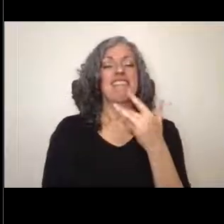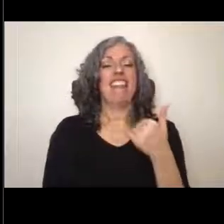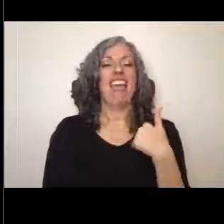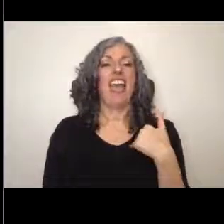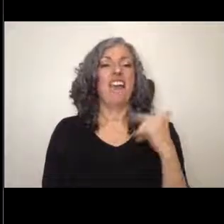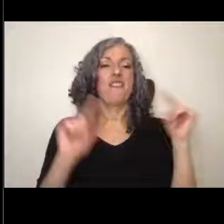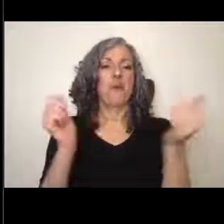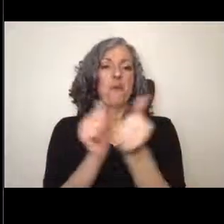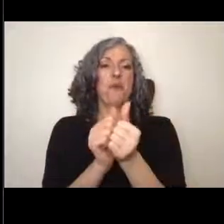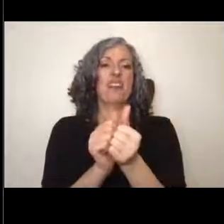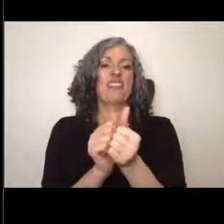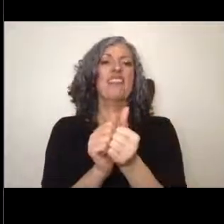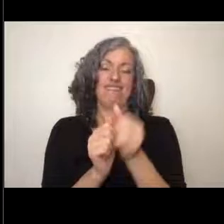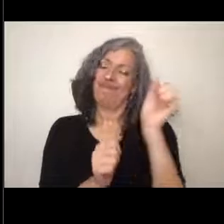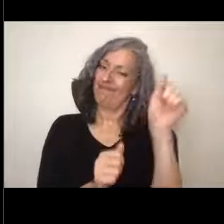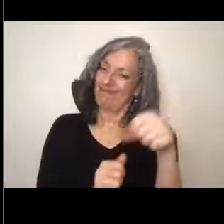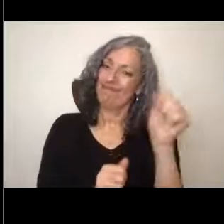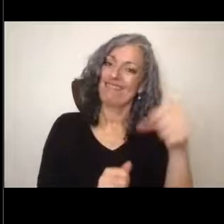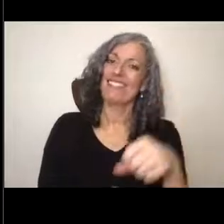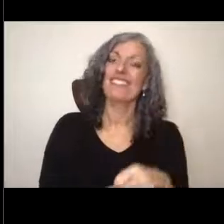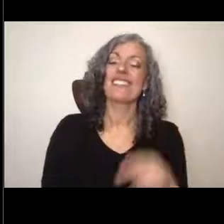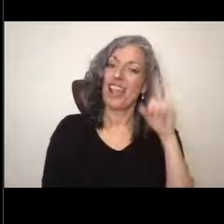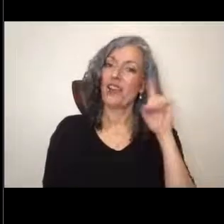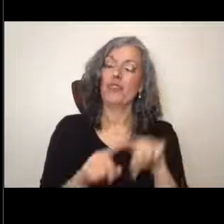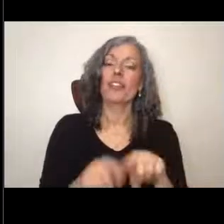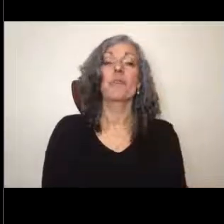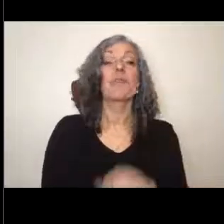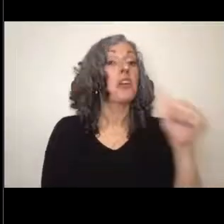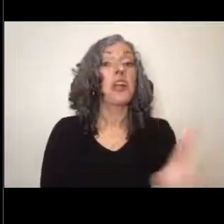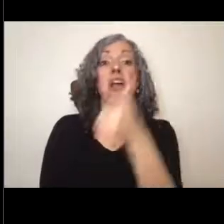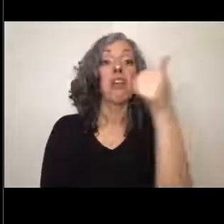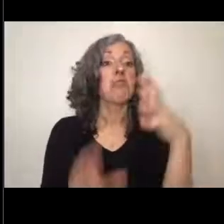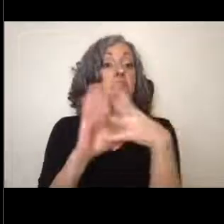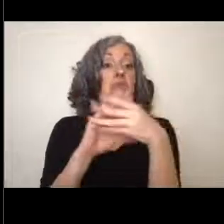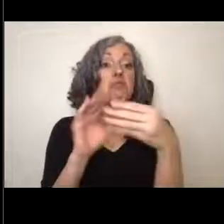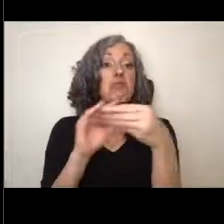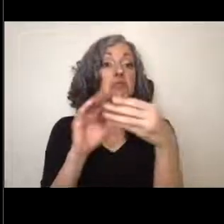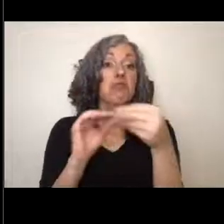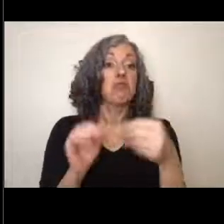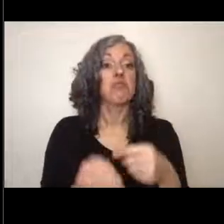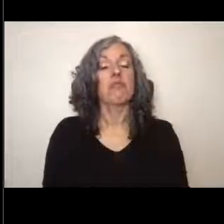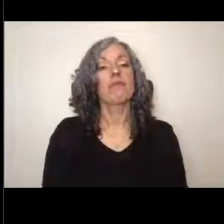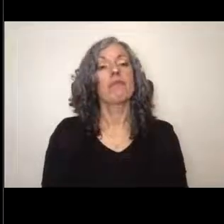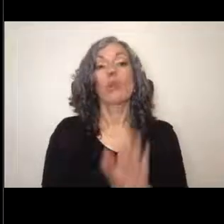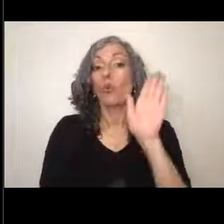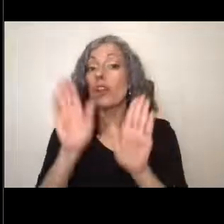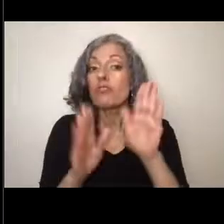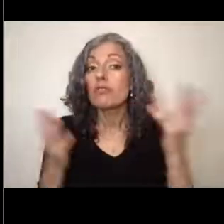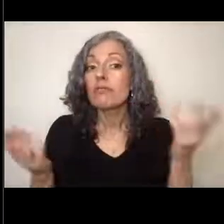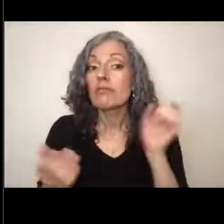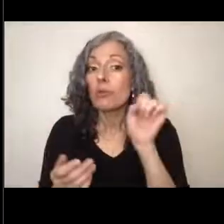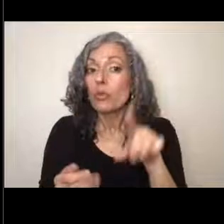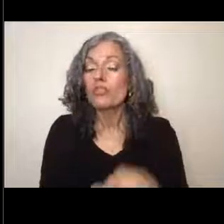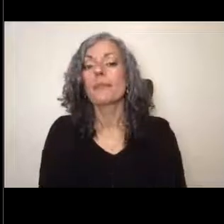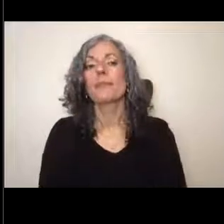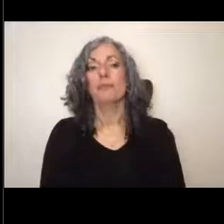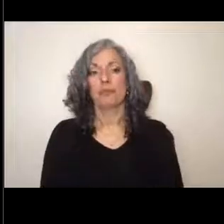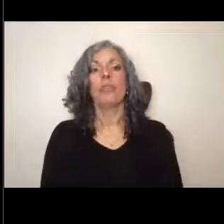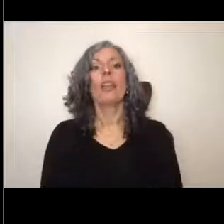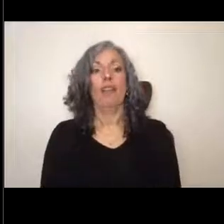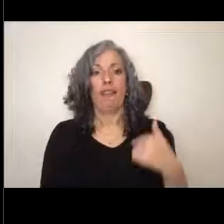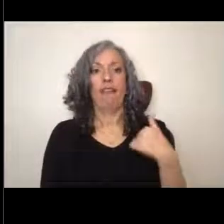you. Thank you. Any other comments, questions from commissioners? And I will entertain a motion